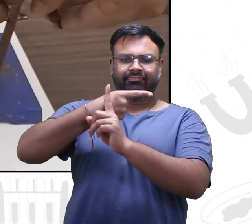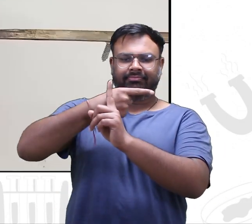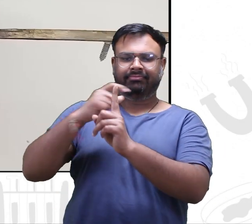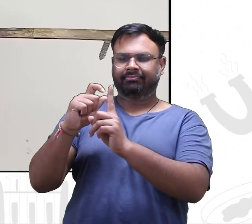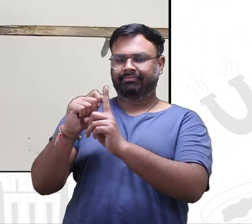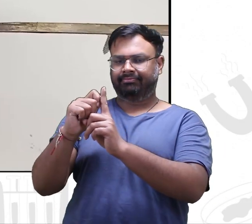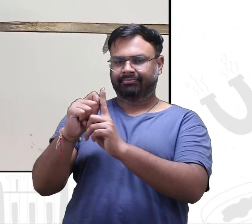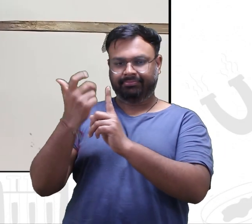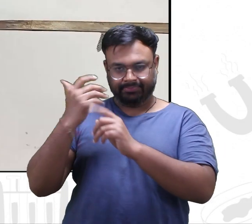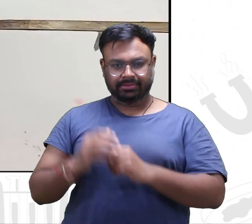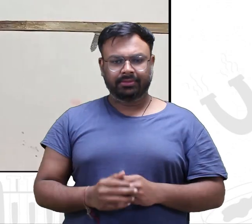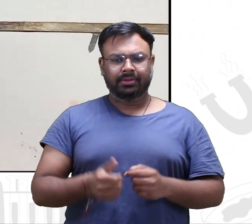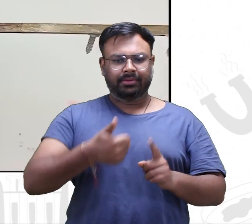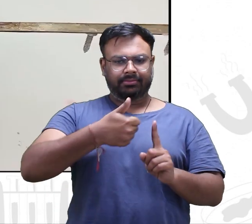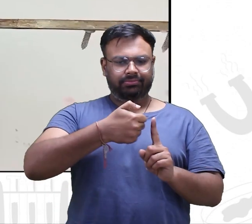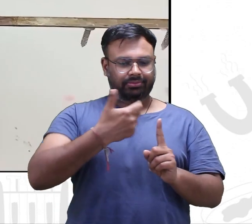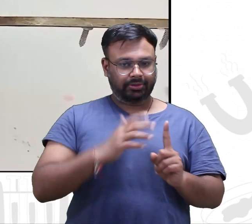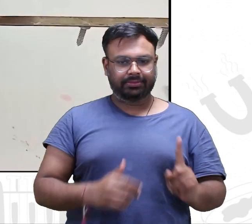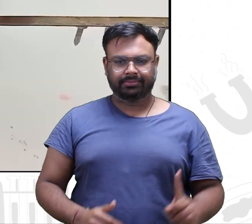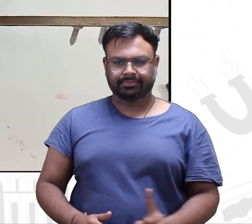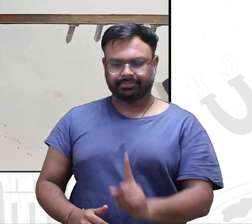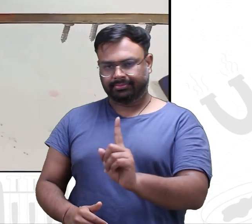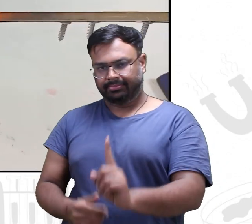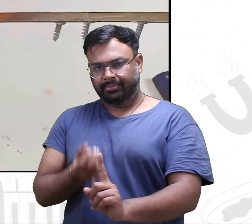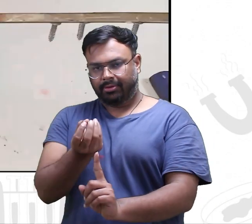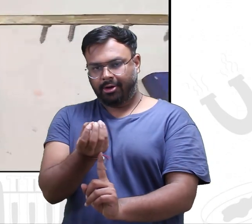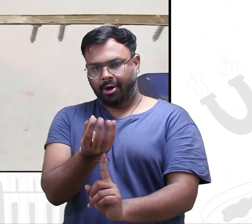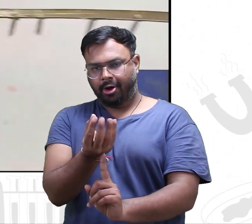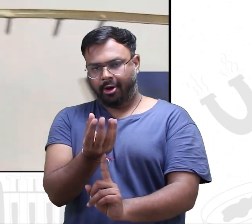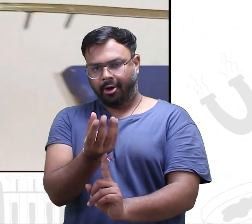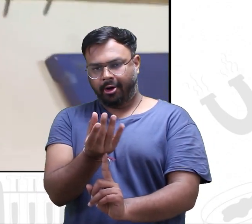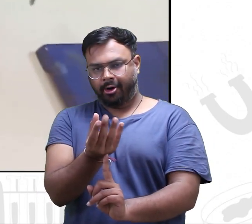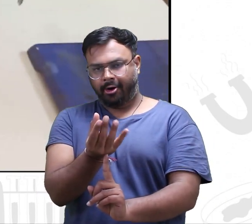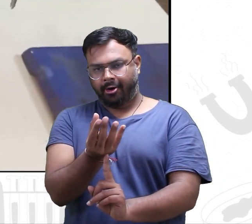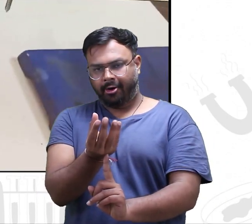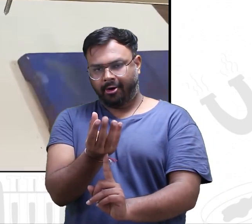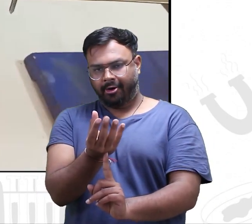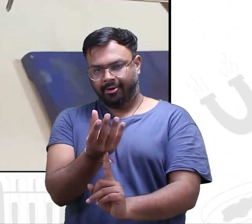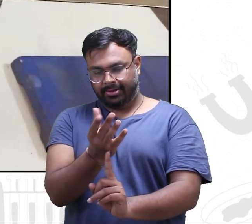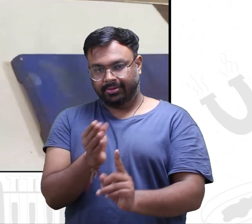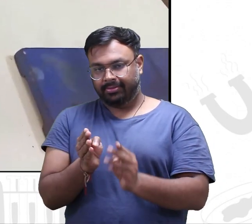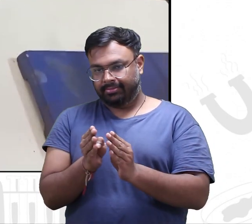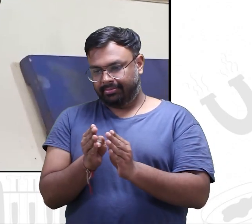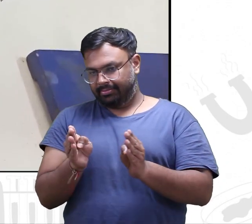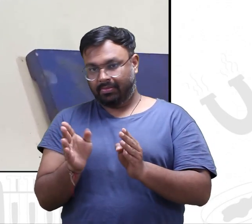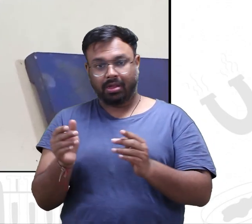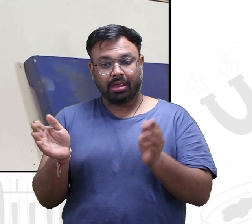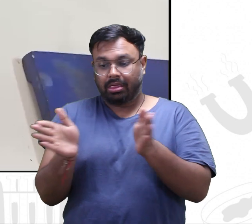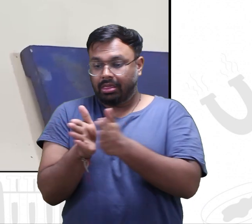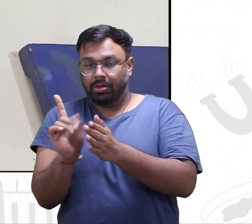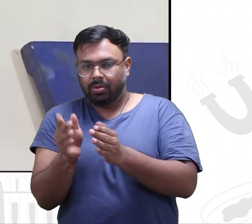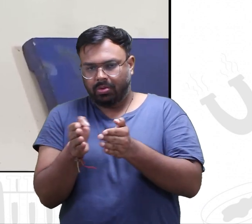stand. Then the candle is lighted up by the lighter and is placed below one of the ends of the rod that